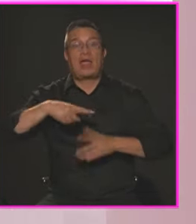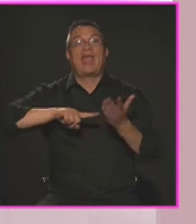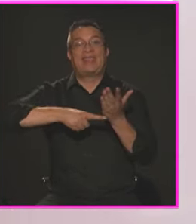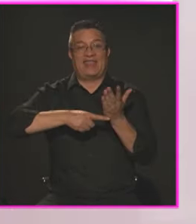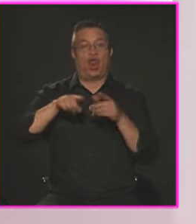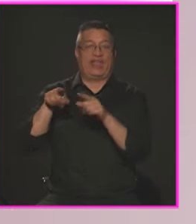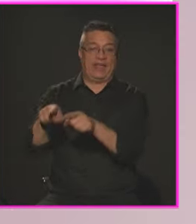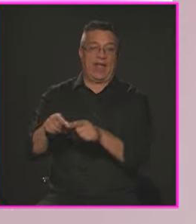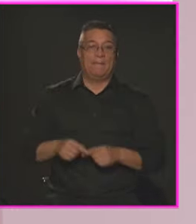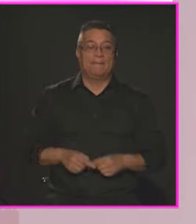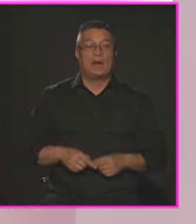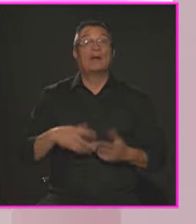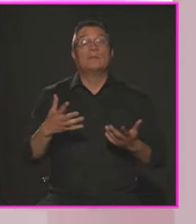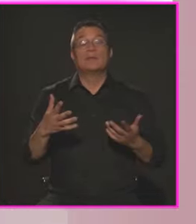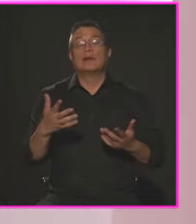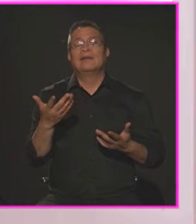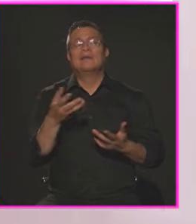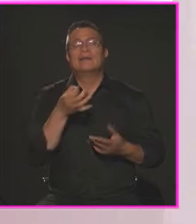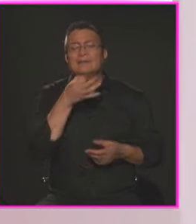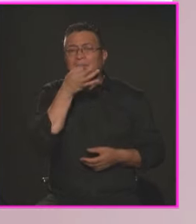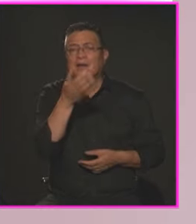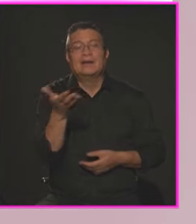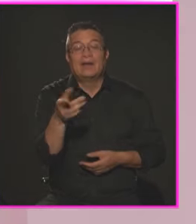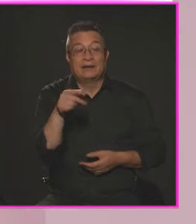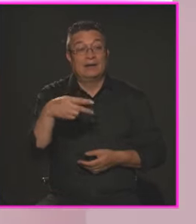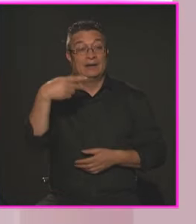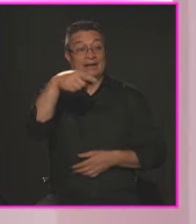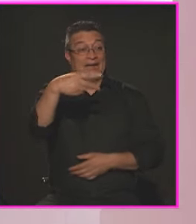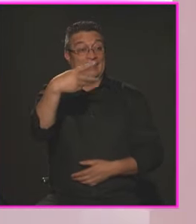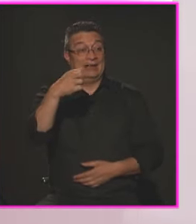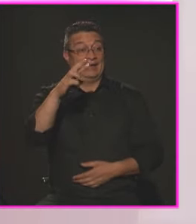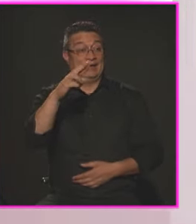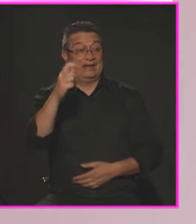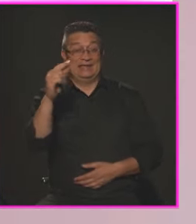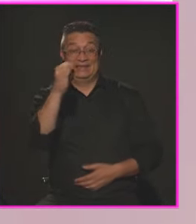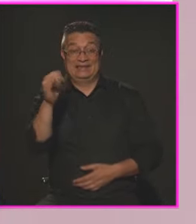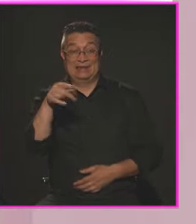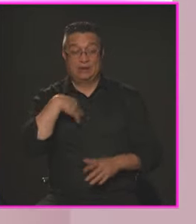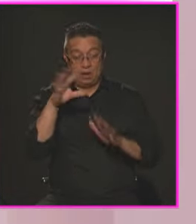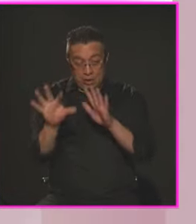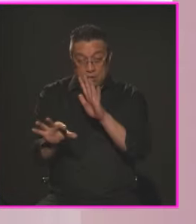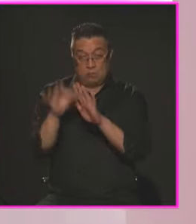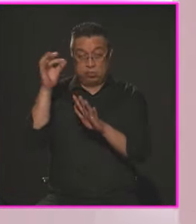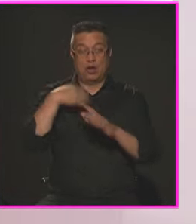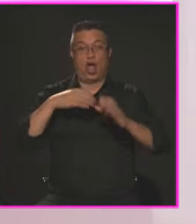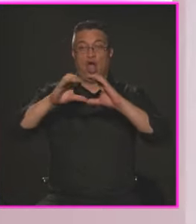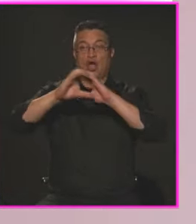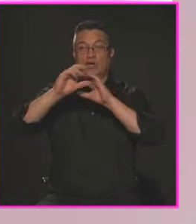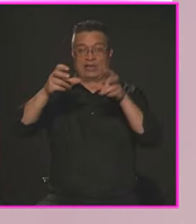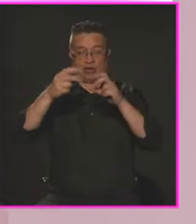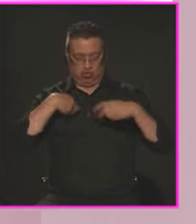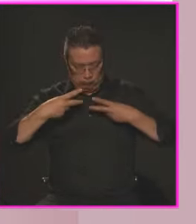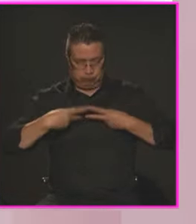Hertz did not rise one morning saying, oh, I want to discover radio communication. He just wanted to find out whether Maxwell